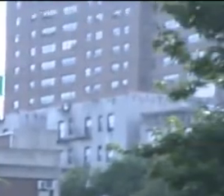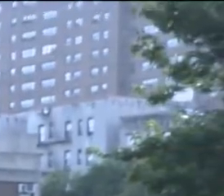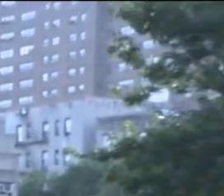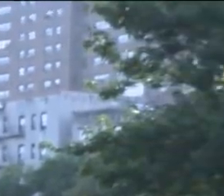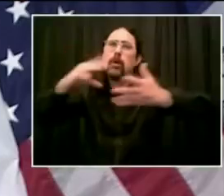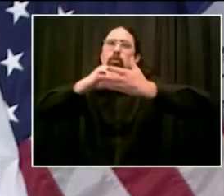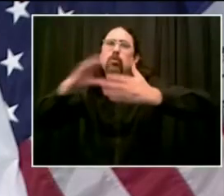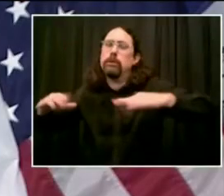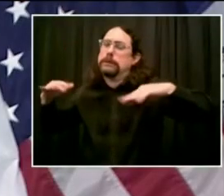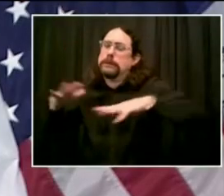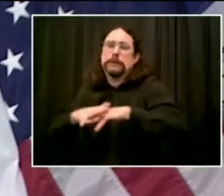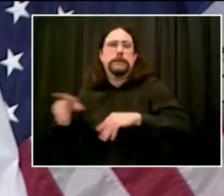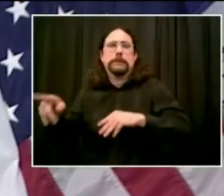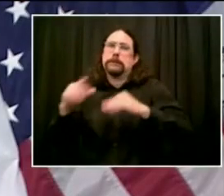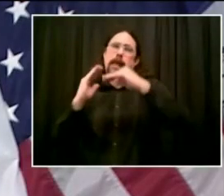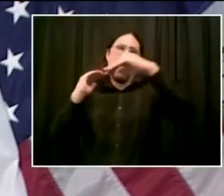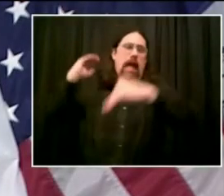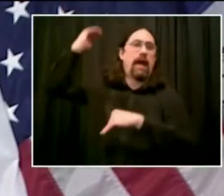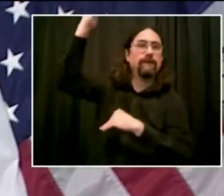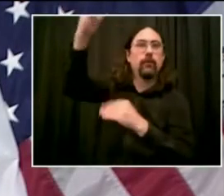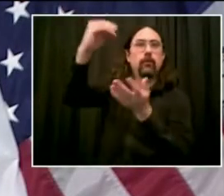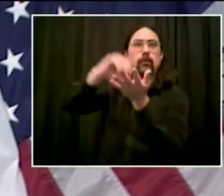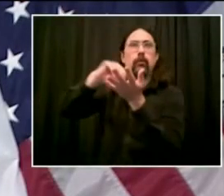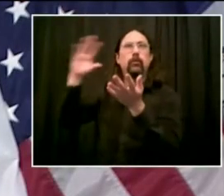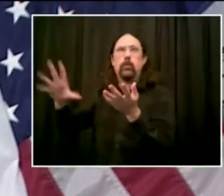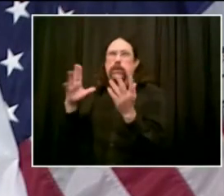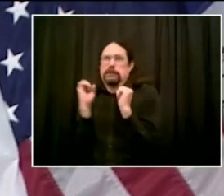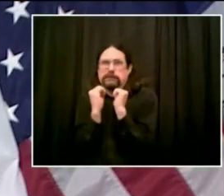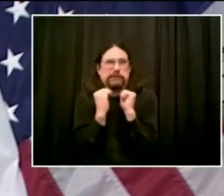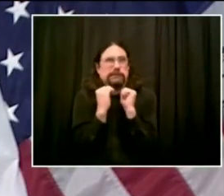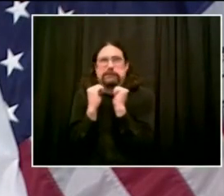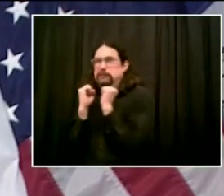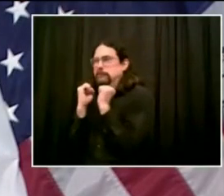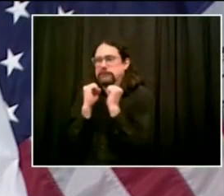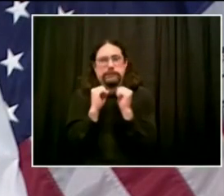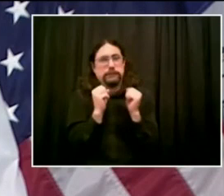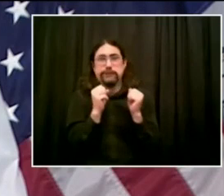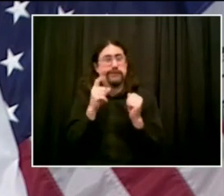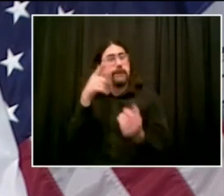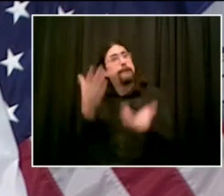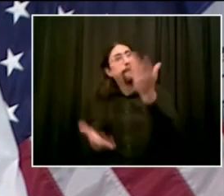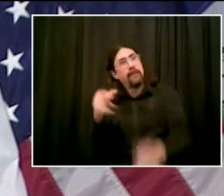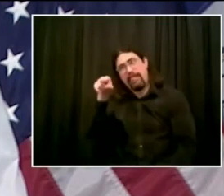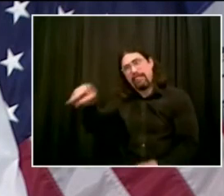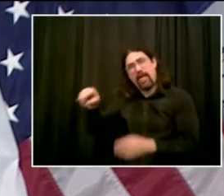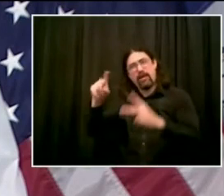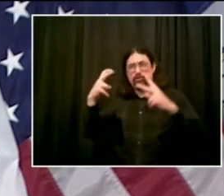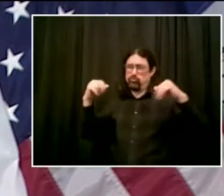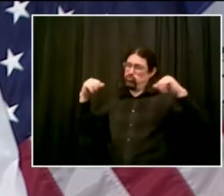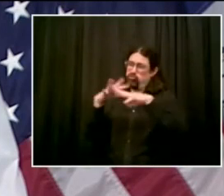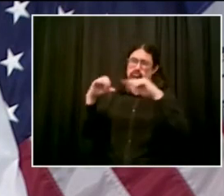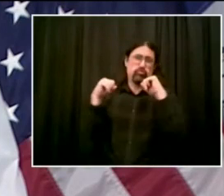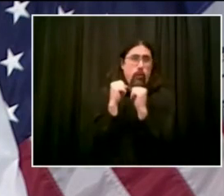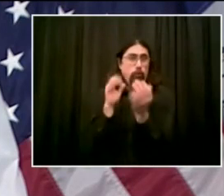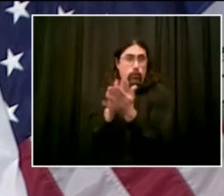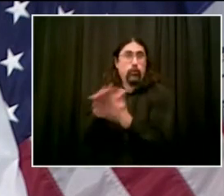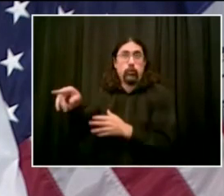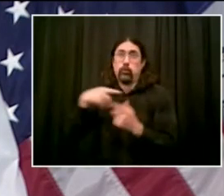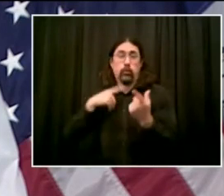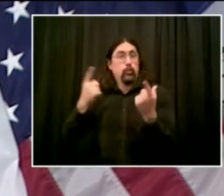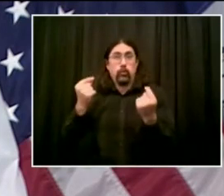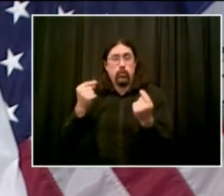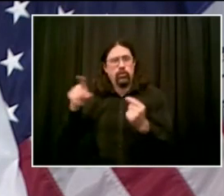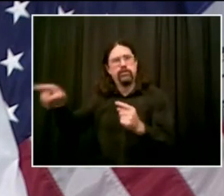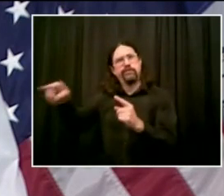get creative. We're taking gym space, auditorium space, whatever it takes to use as classroom space. Look, we're still